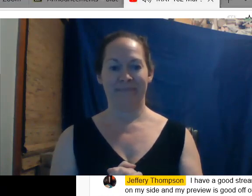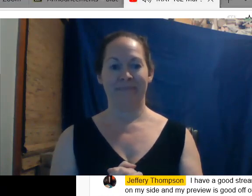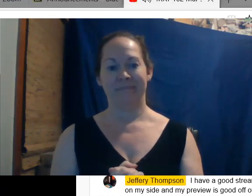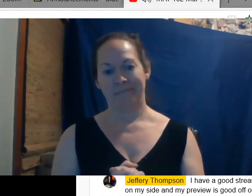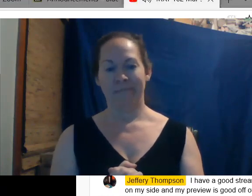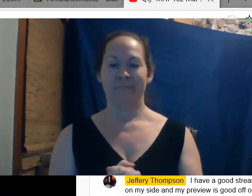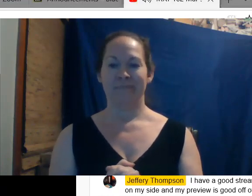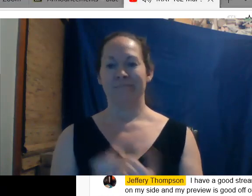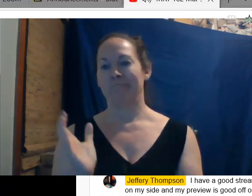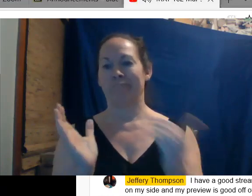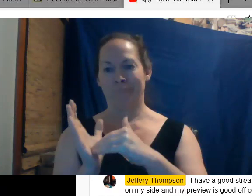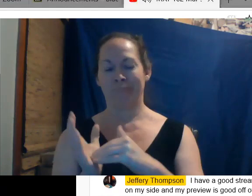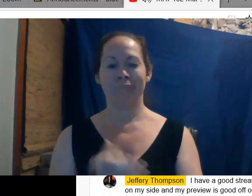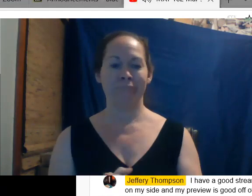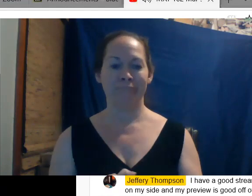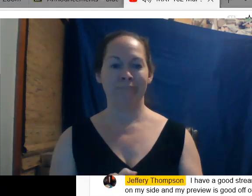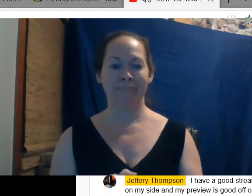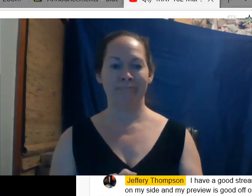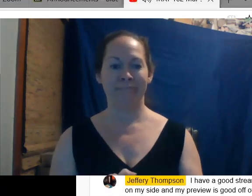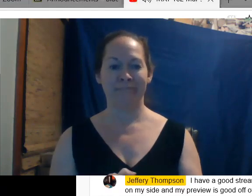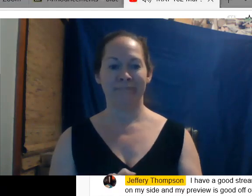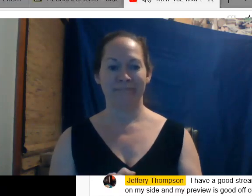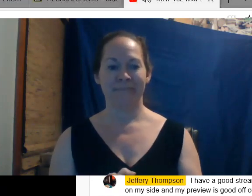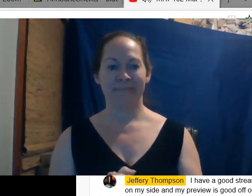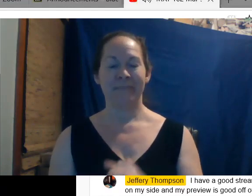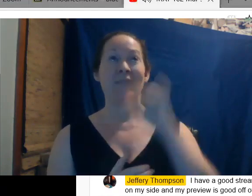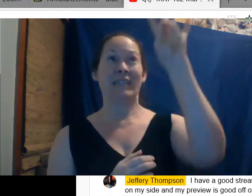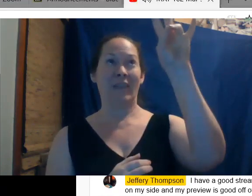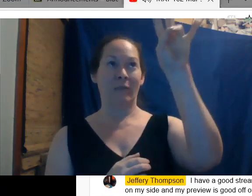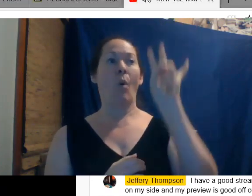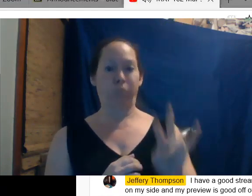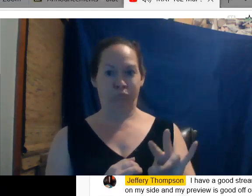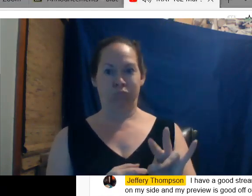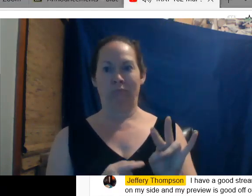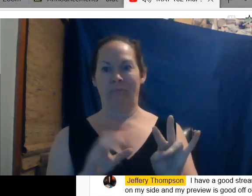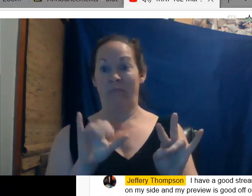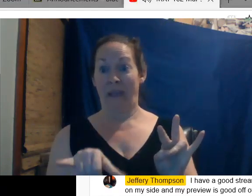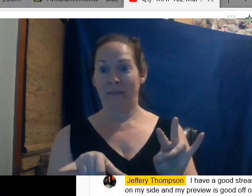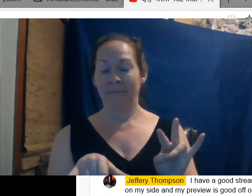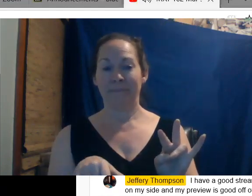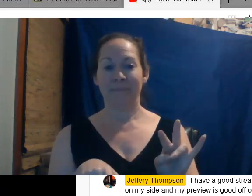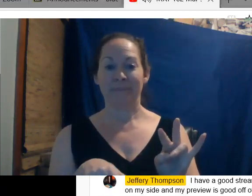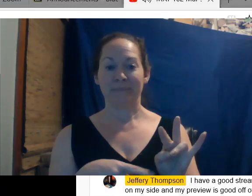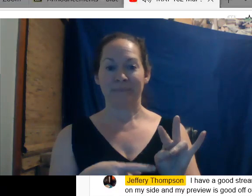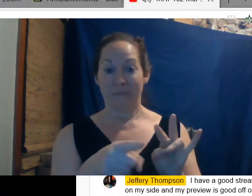result below. I subtracted. I pulled down my next term, and that's where I'm at right now. So I've pulled down the